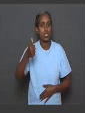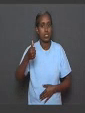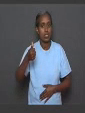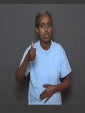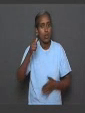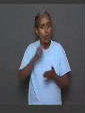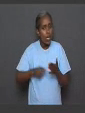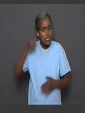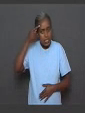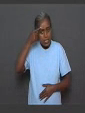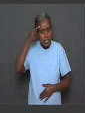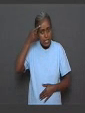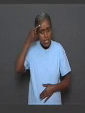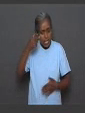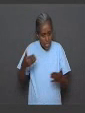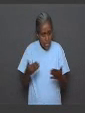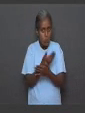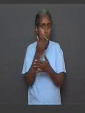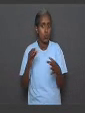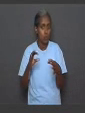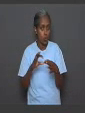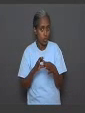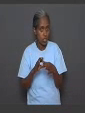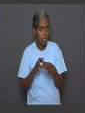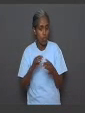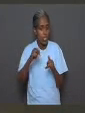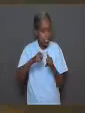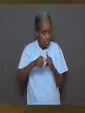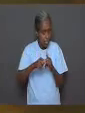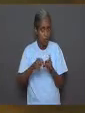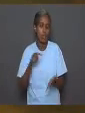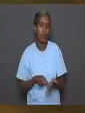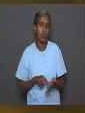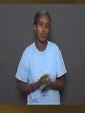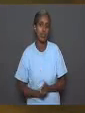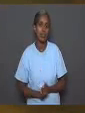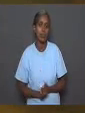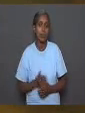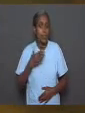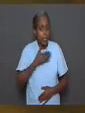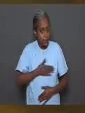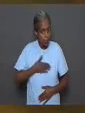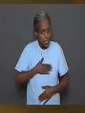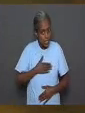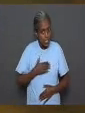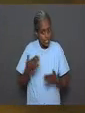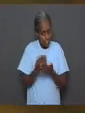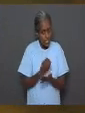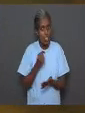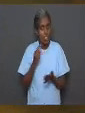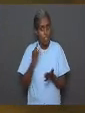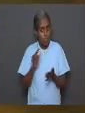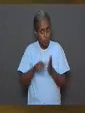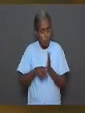you think would be the new coordinates of the terminal point? Please take a moment and